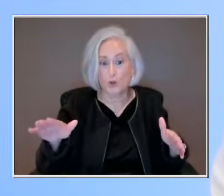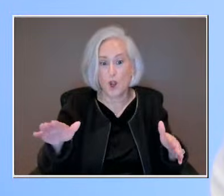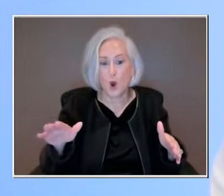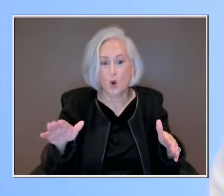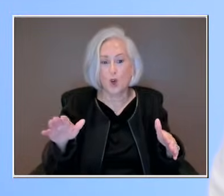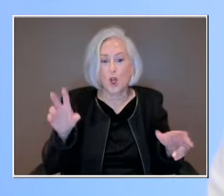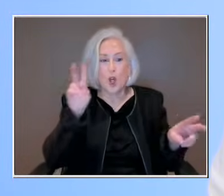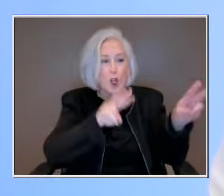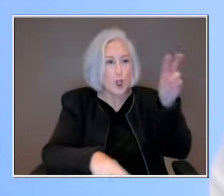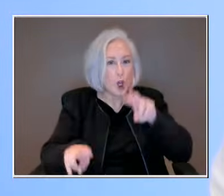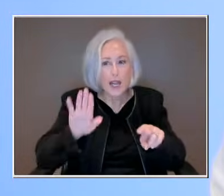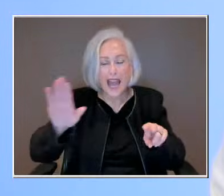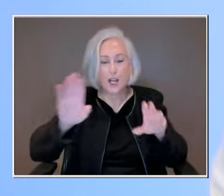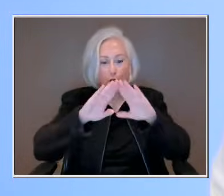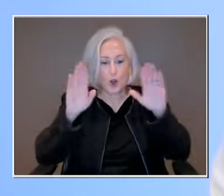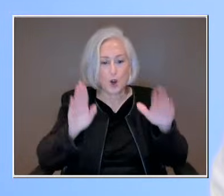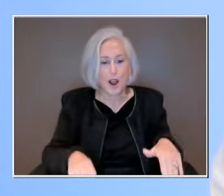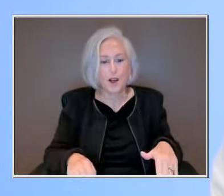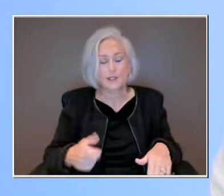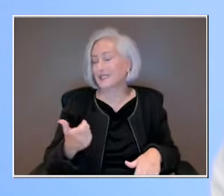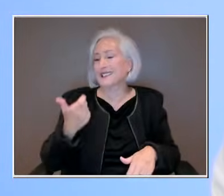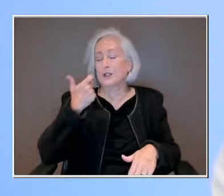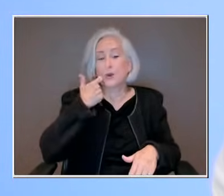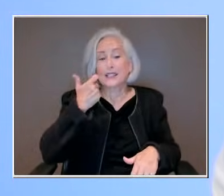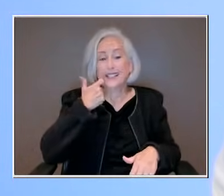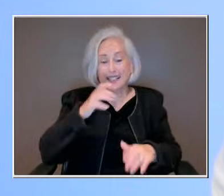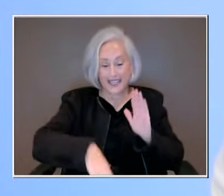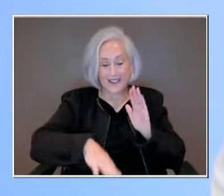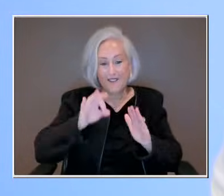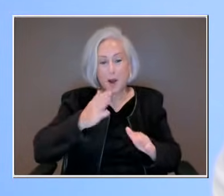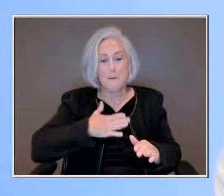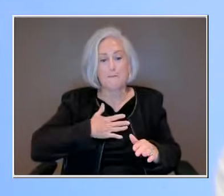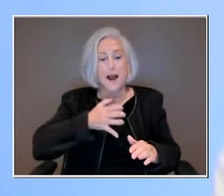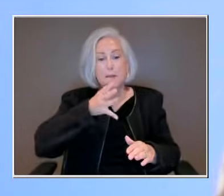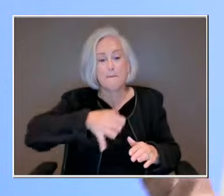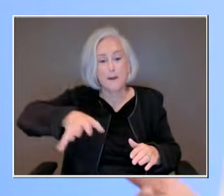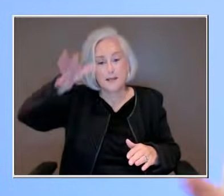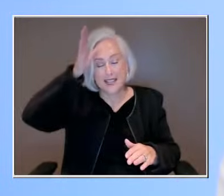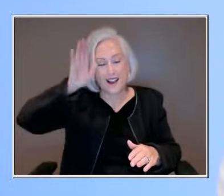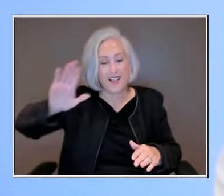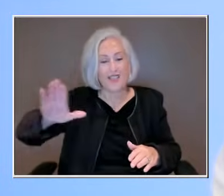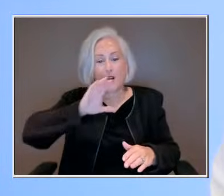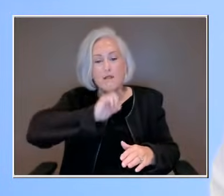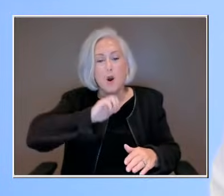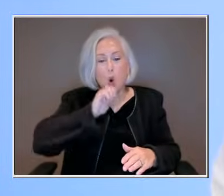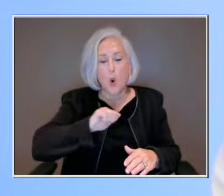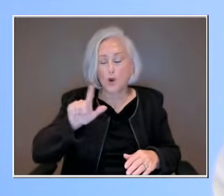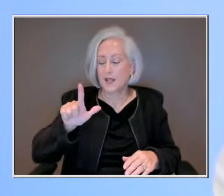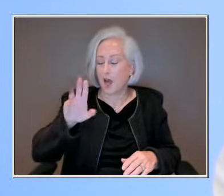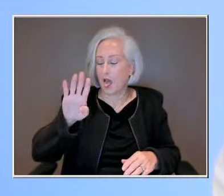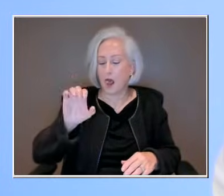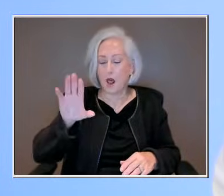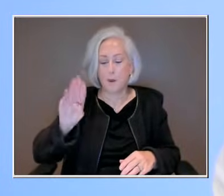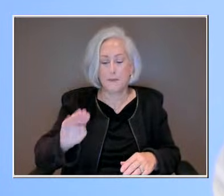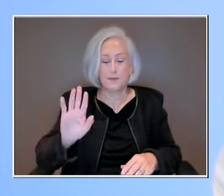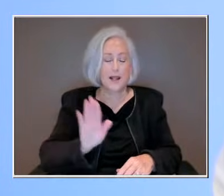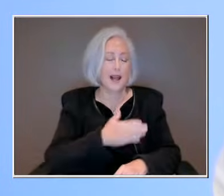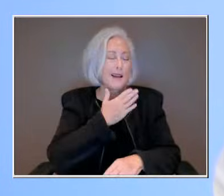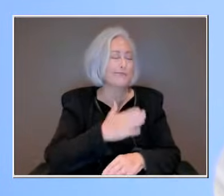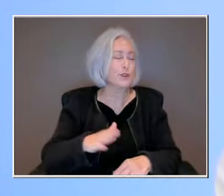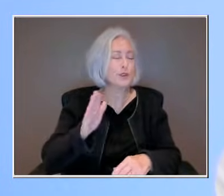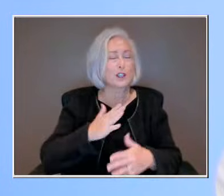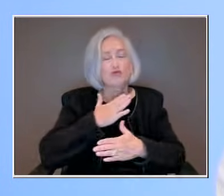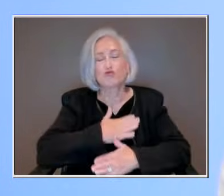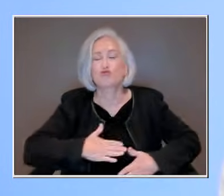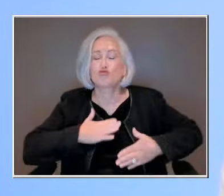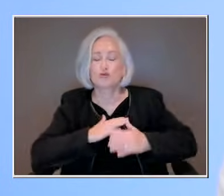You know, I've recently found all of my parents' old albums and enjoyed just listening to them and playing them with them. Try some things online,